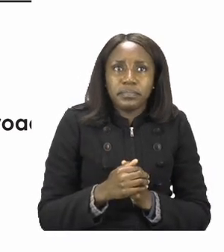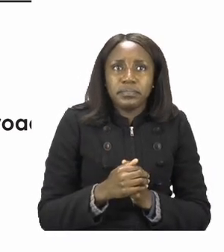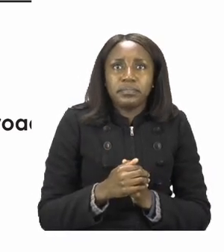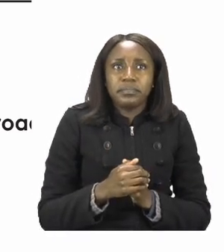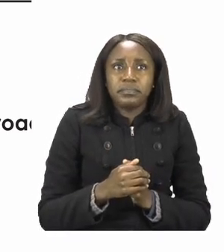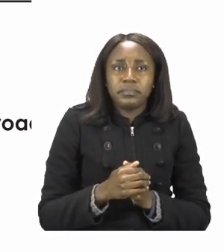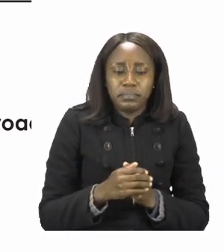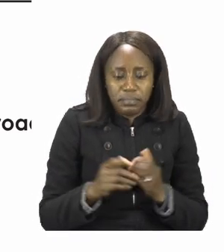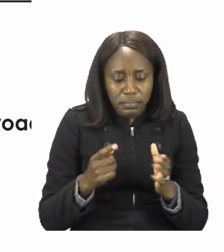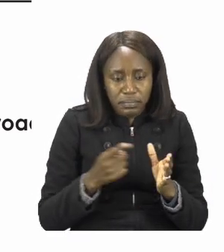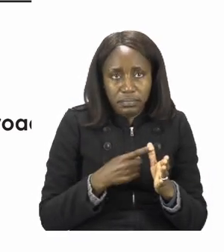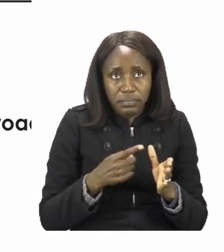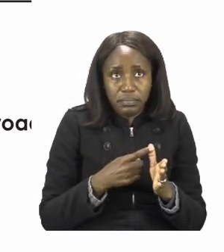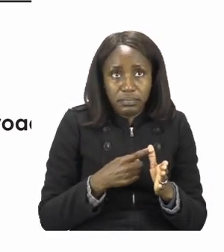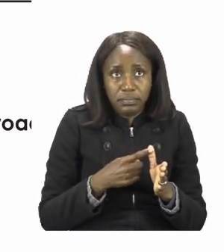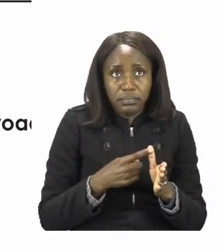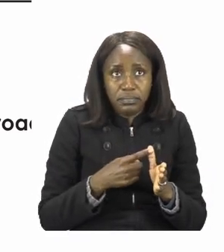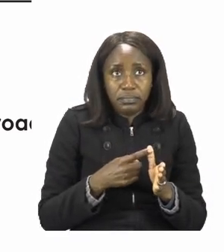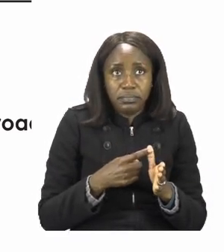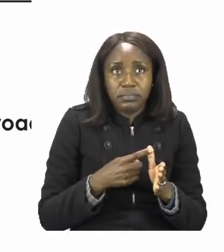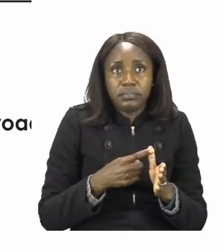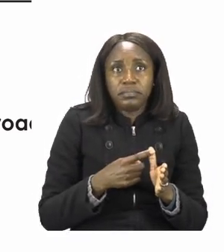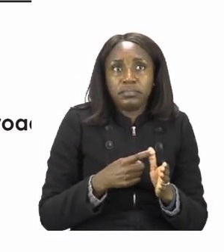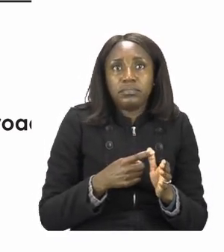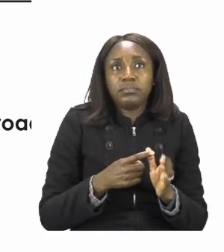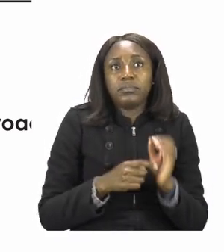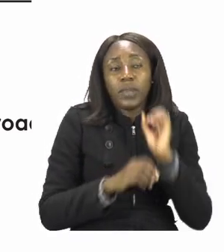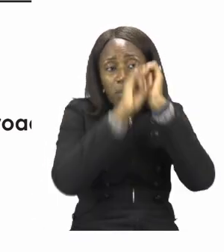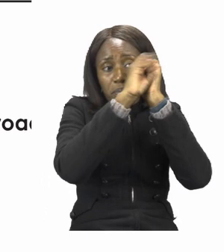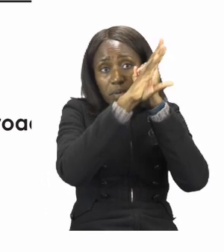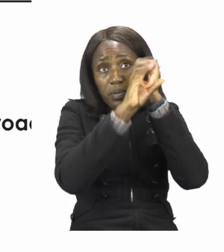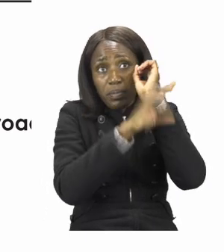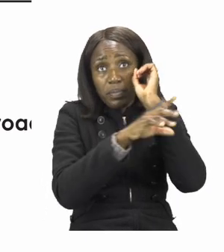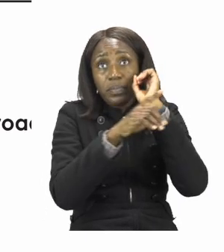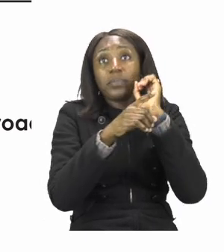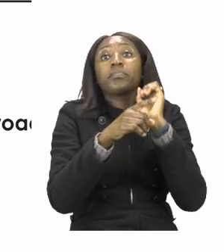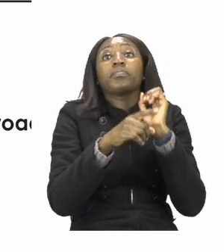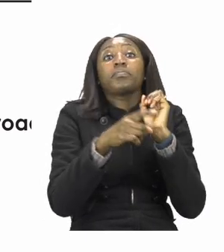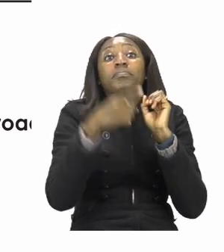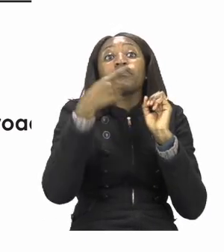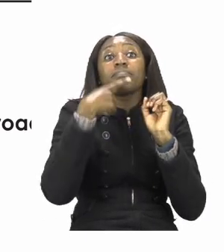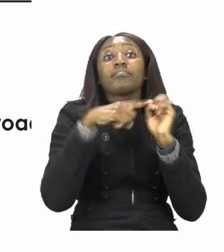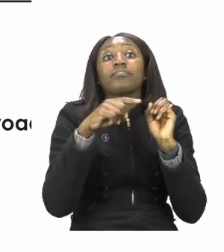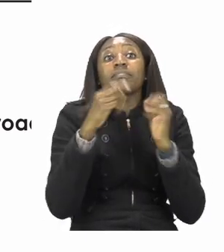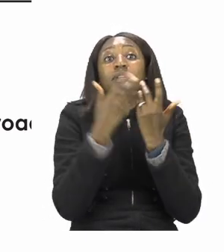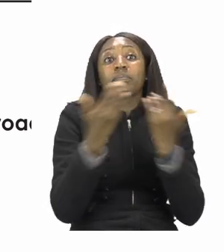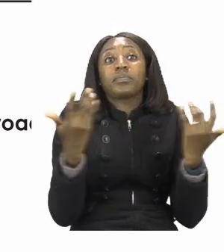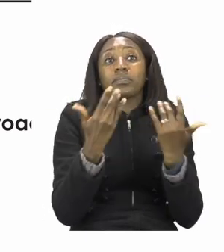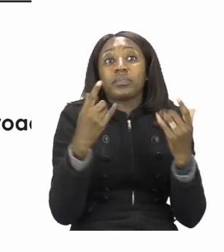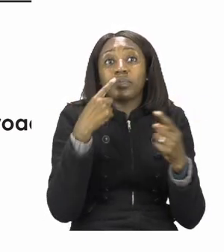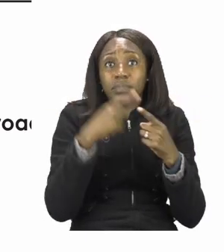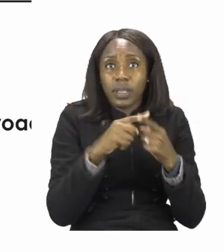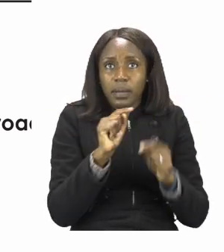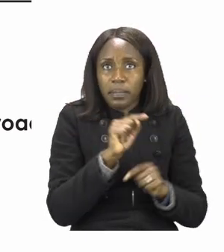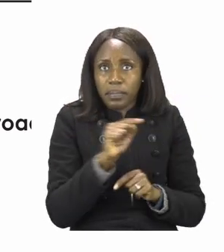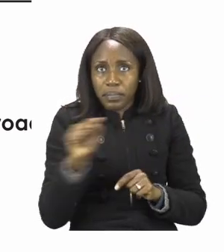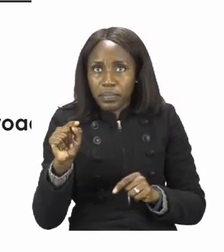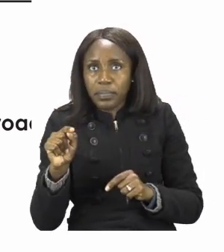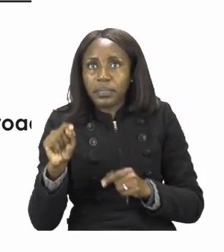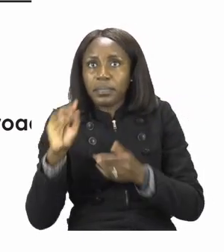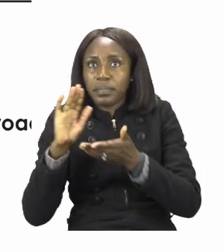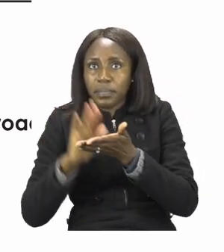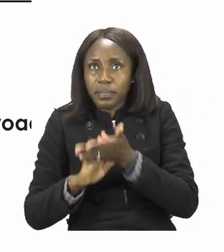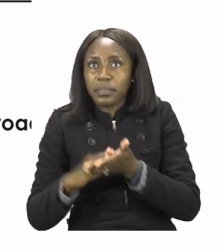And number 5 says, the green man says dash and the